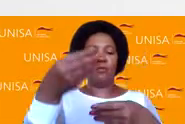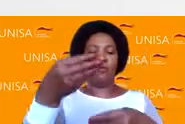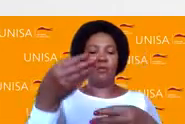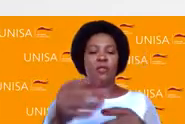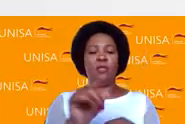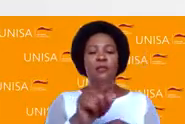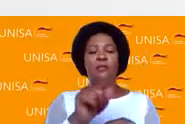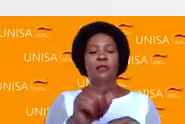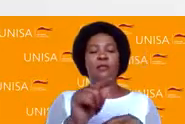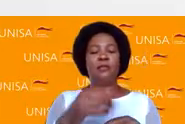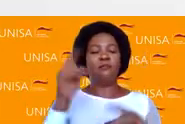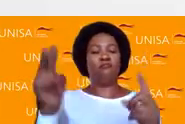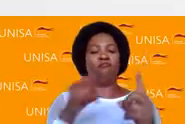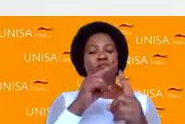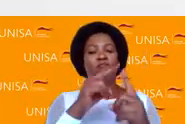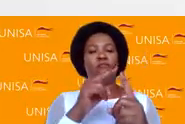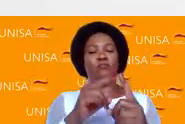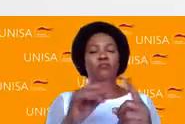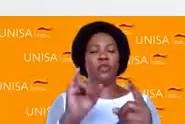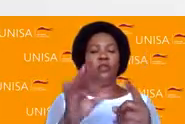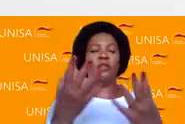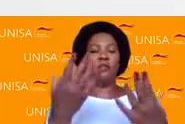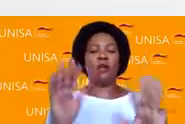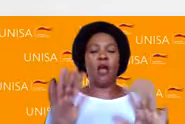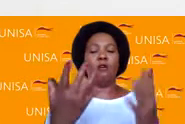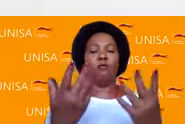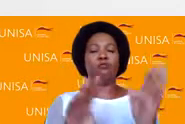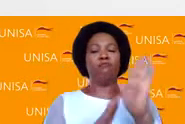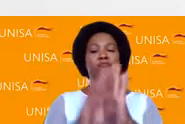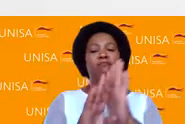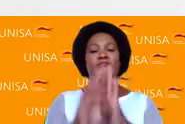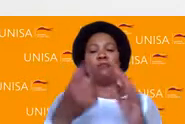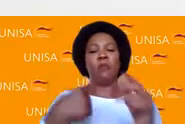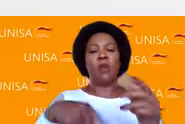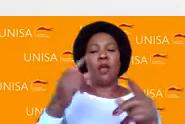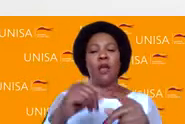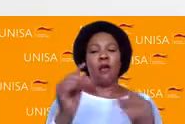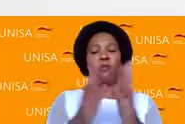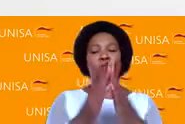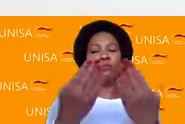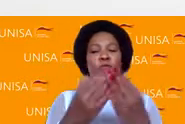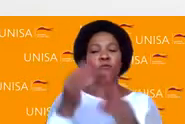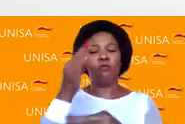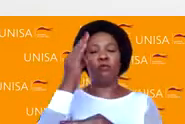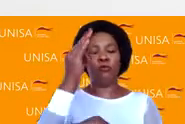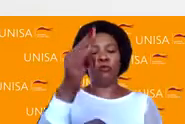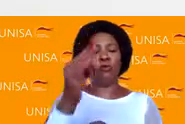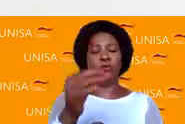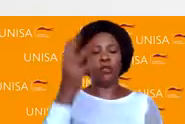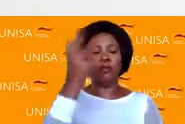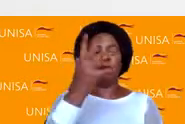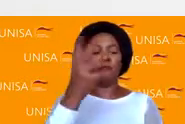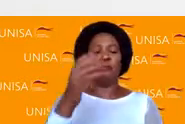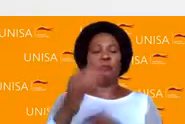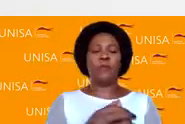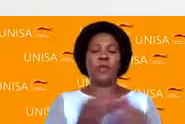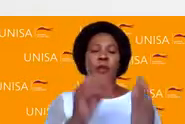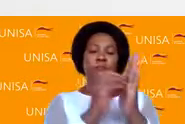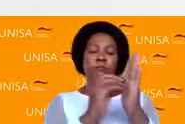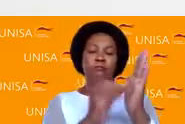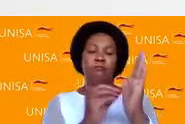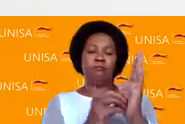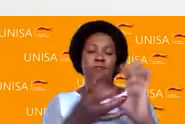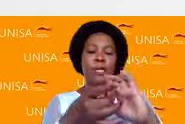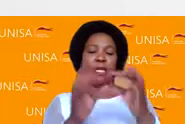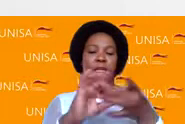to improve our material for future webinars. So I'll put the link in the chat. Please have a look in the chat